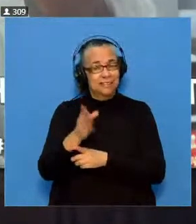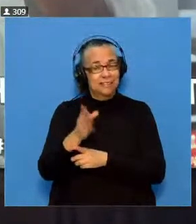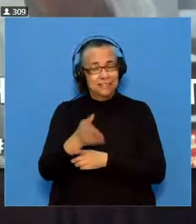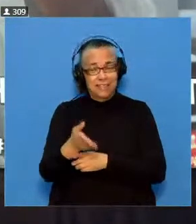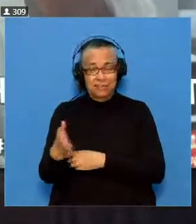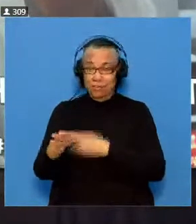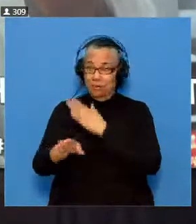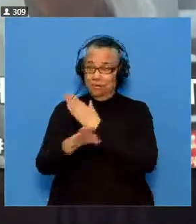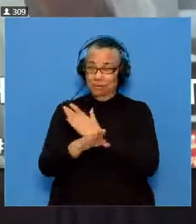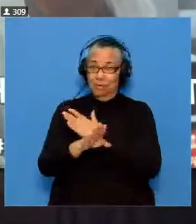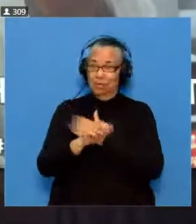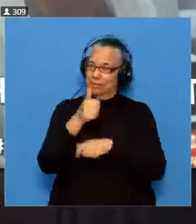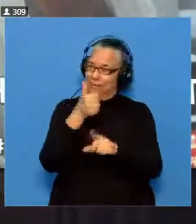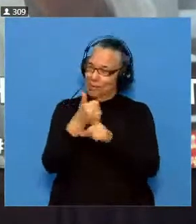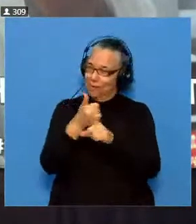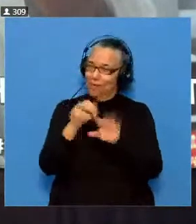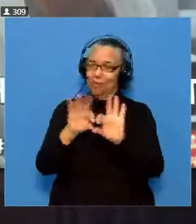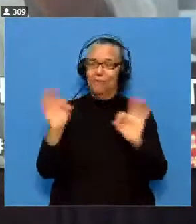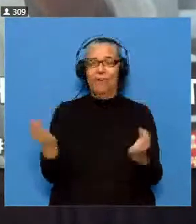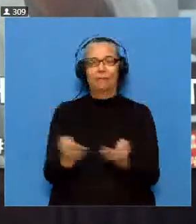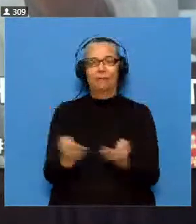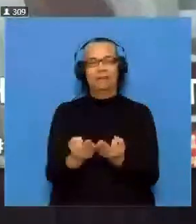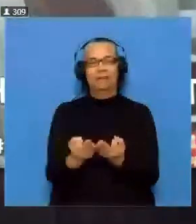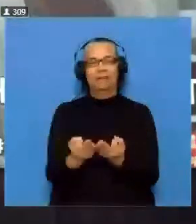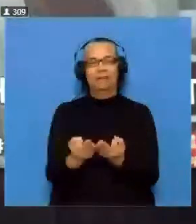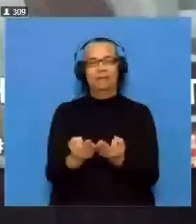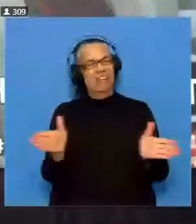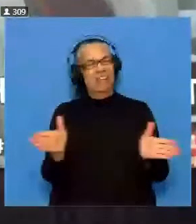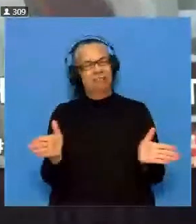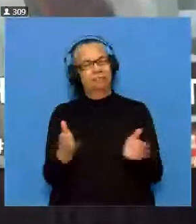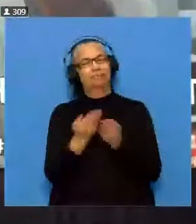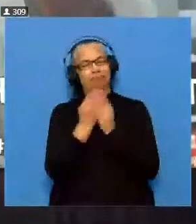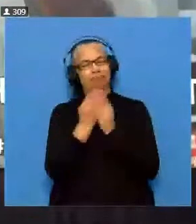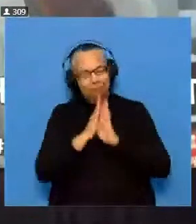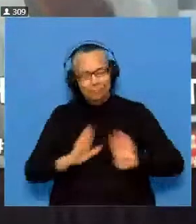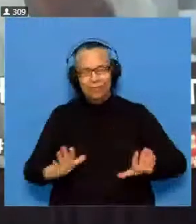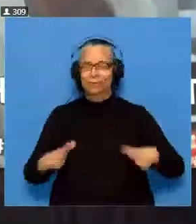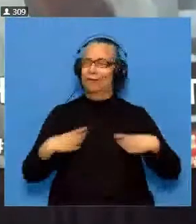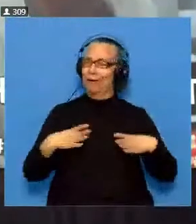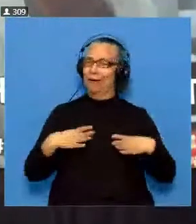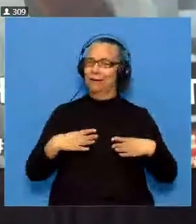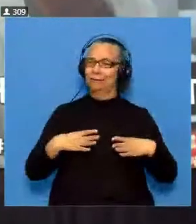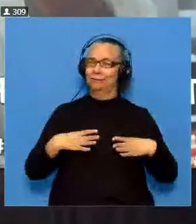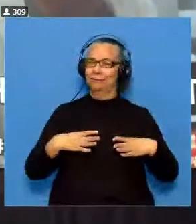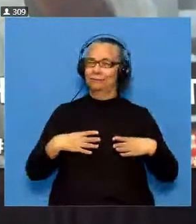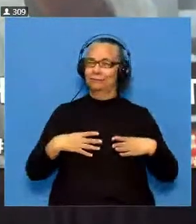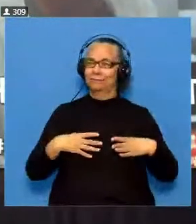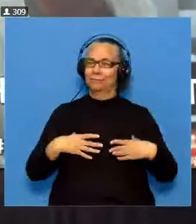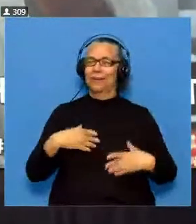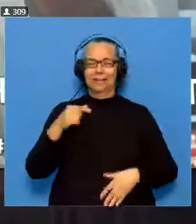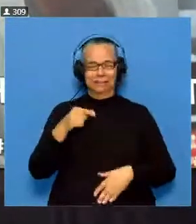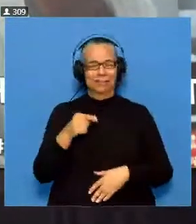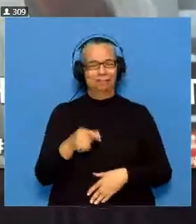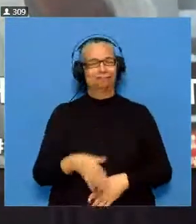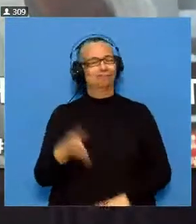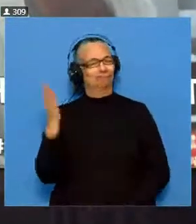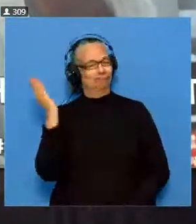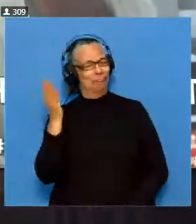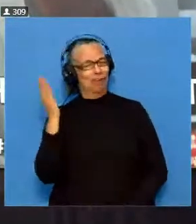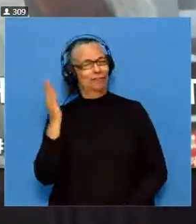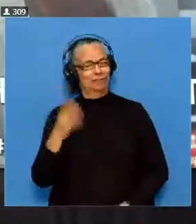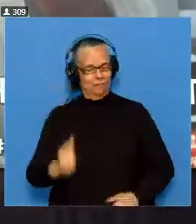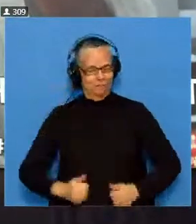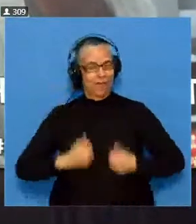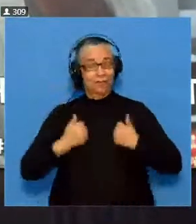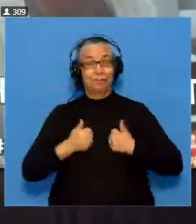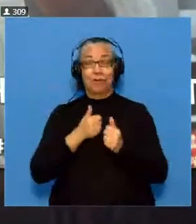had a relatively peaceful holiday period. This is a testament to our residents who adhere to the health guidelines